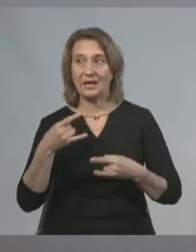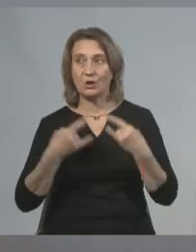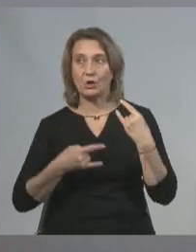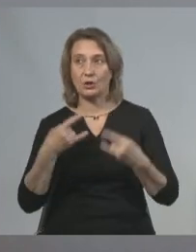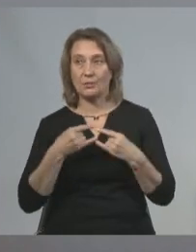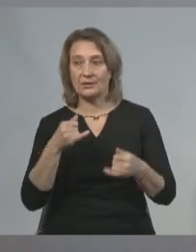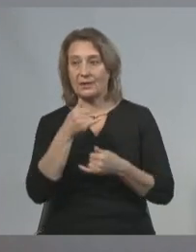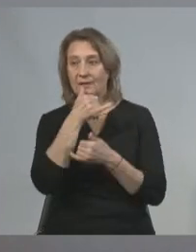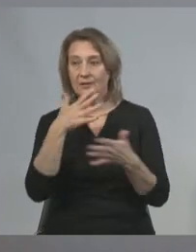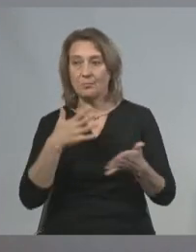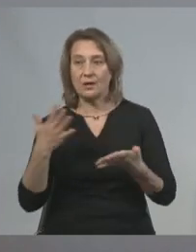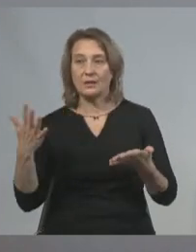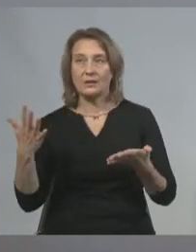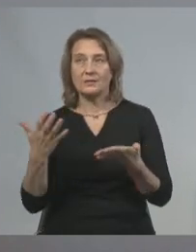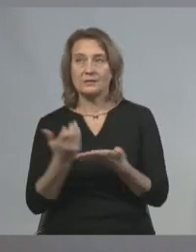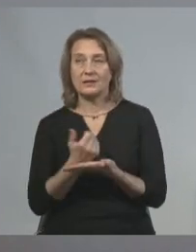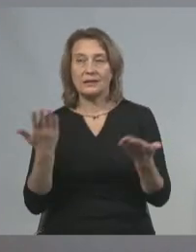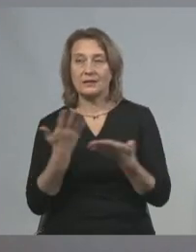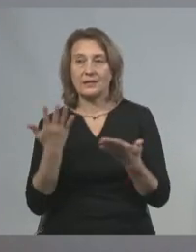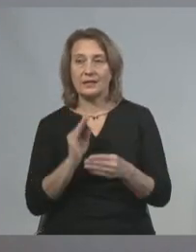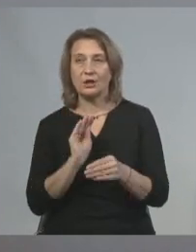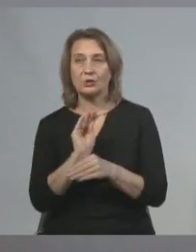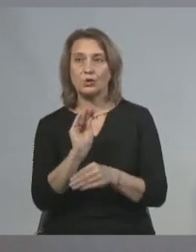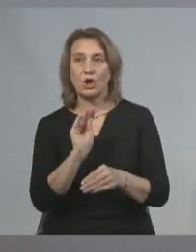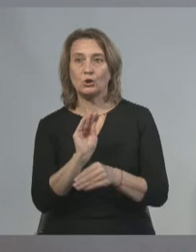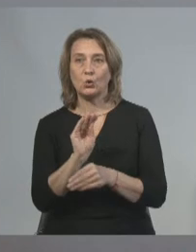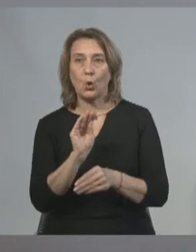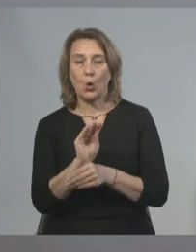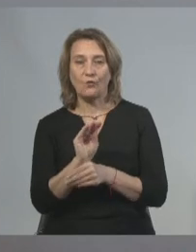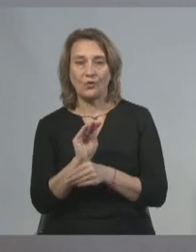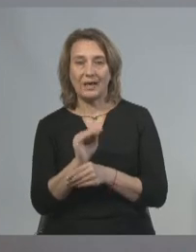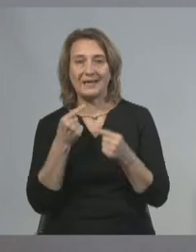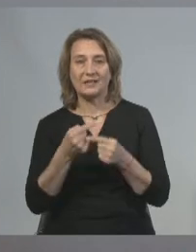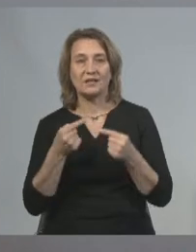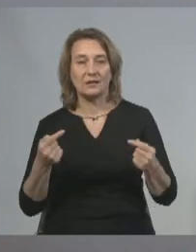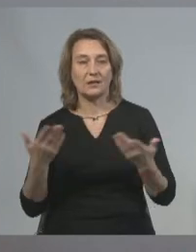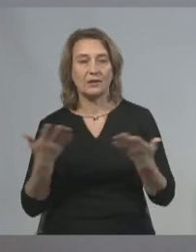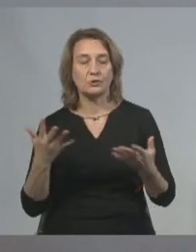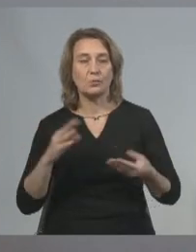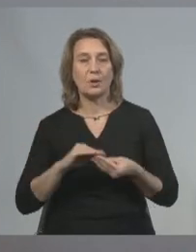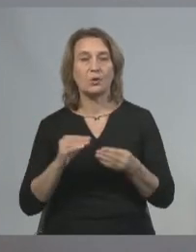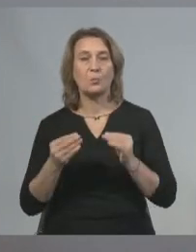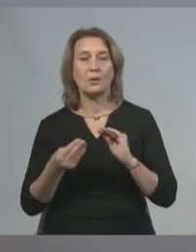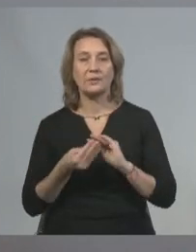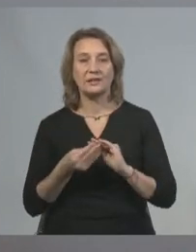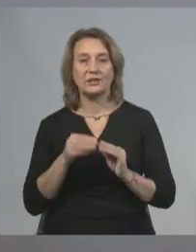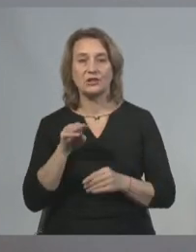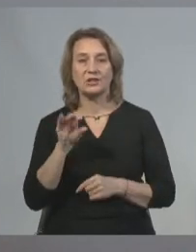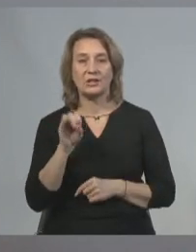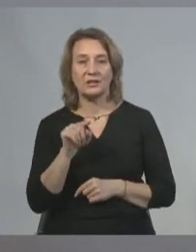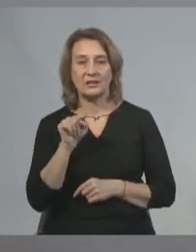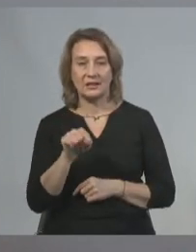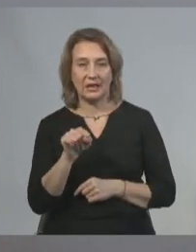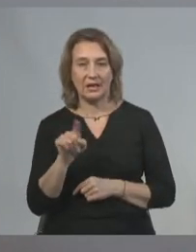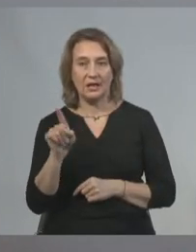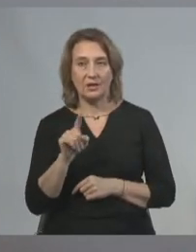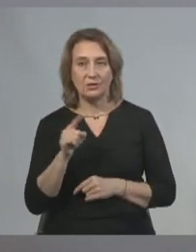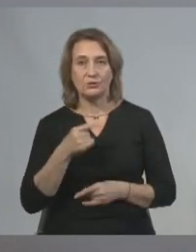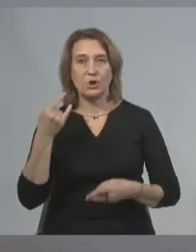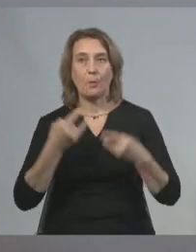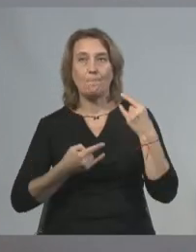detail about that case and what was problematic that media started reporting on the case of family